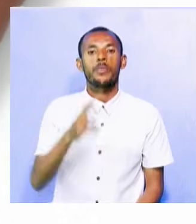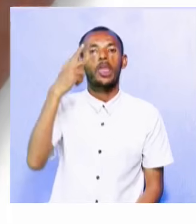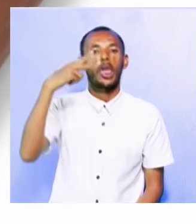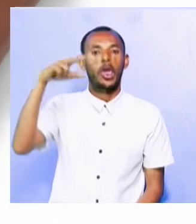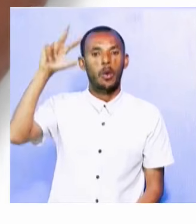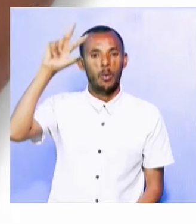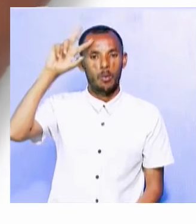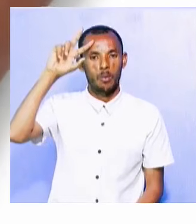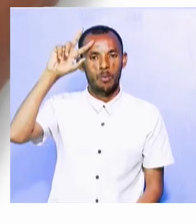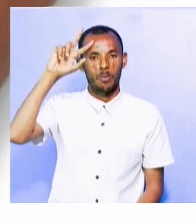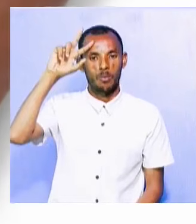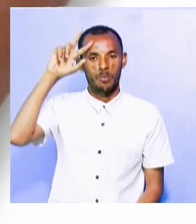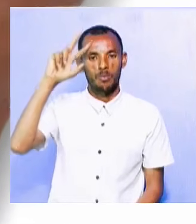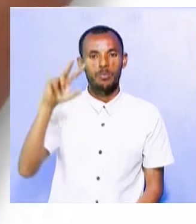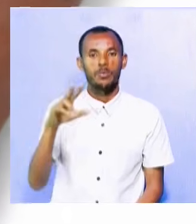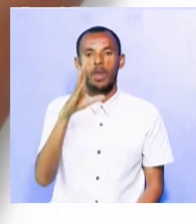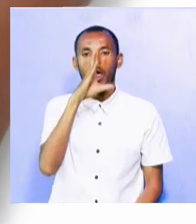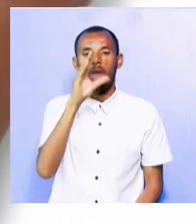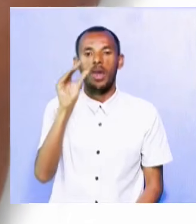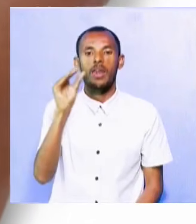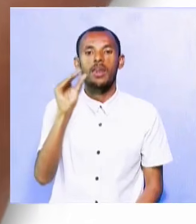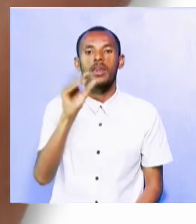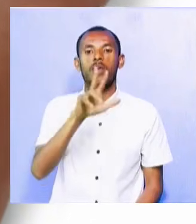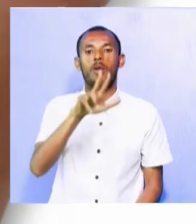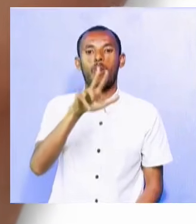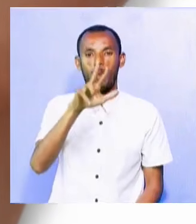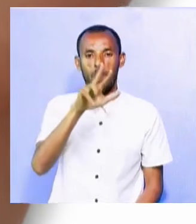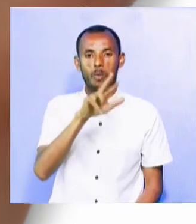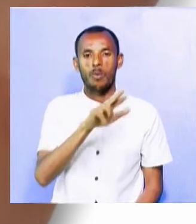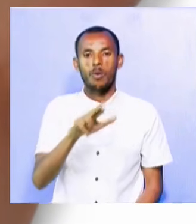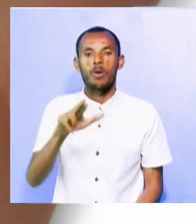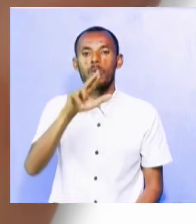cubes, and cube roots.